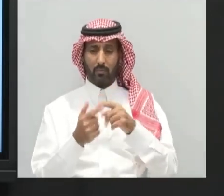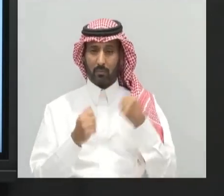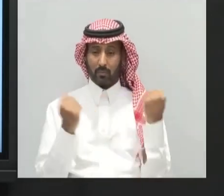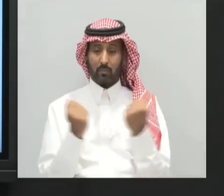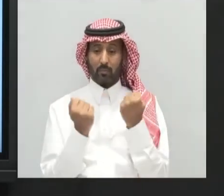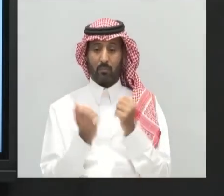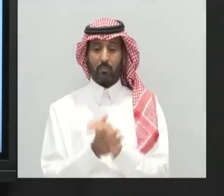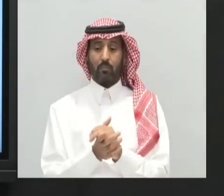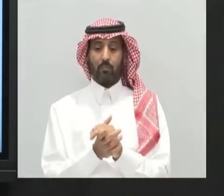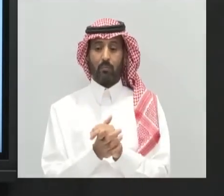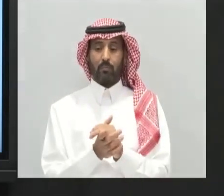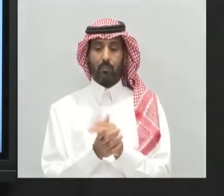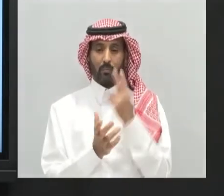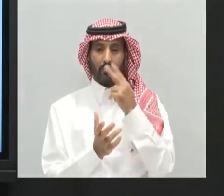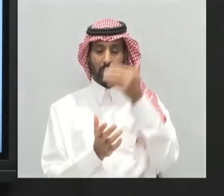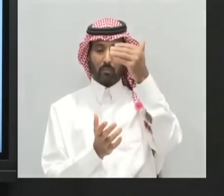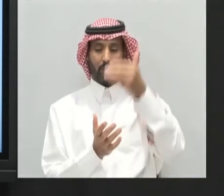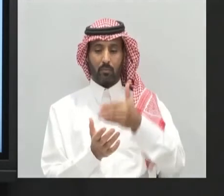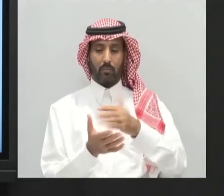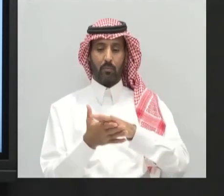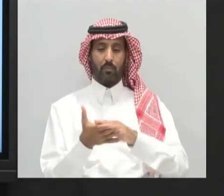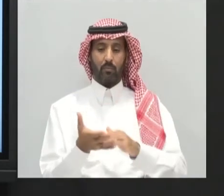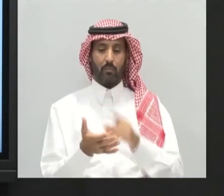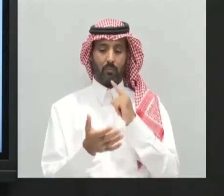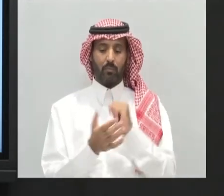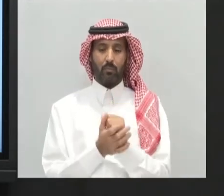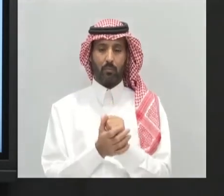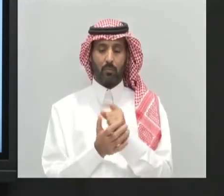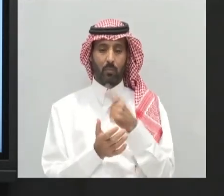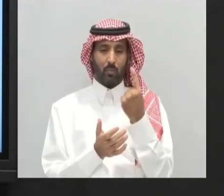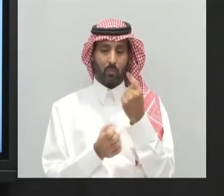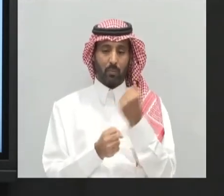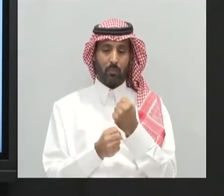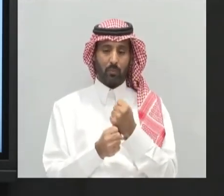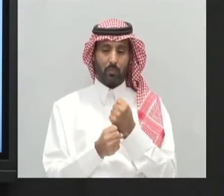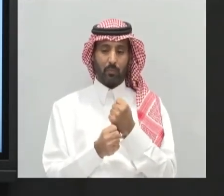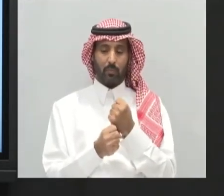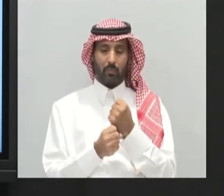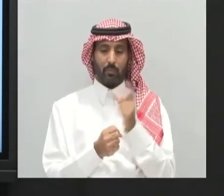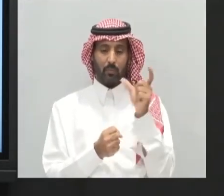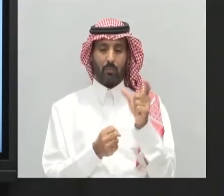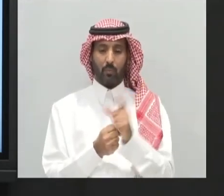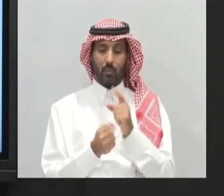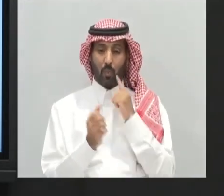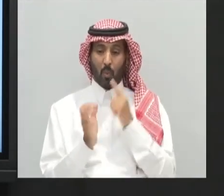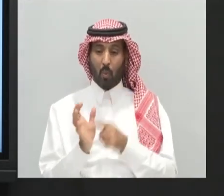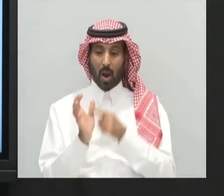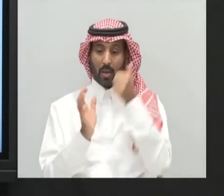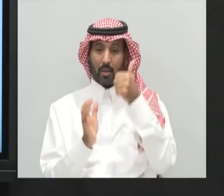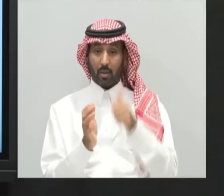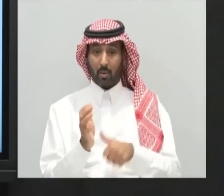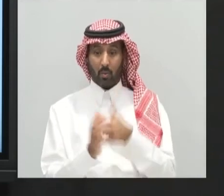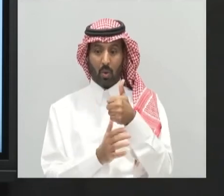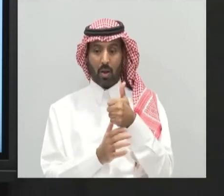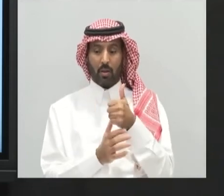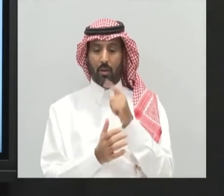it together. So as you can see here, we have only one verb, which is the verb one. And